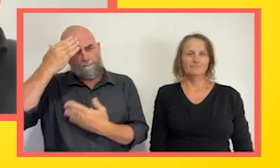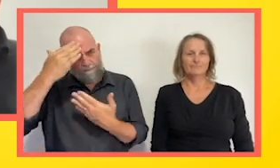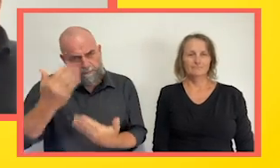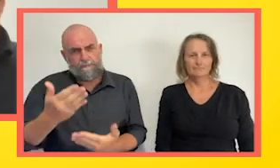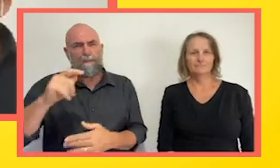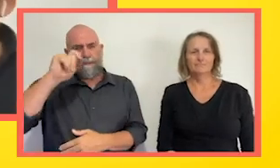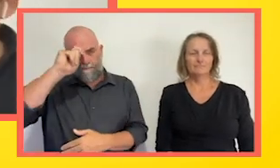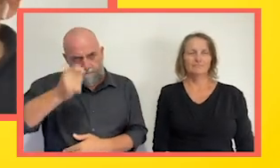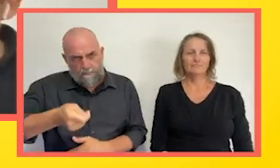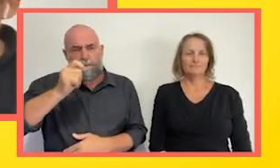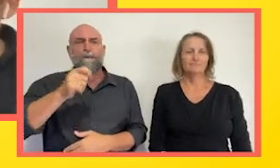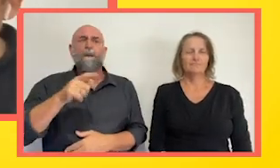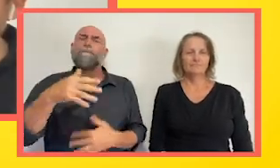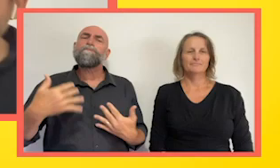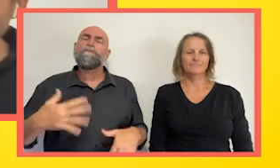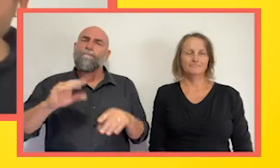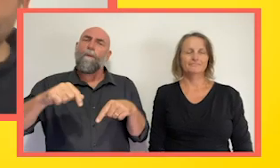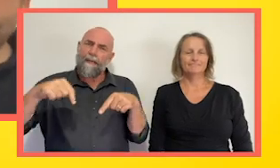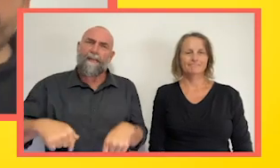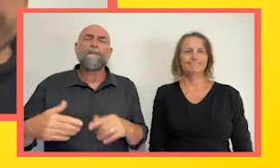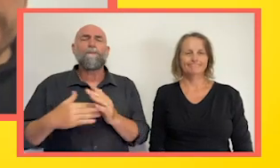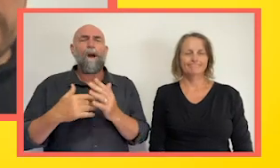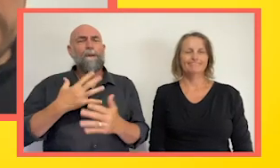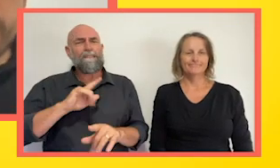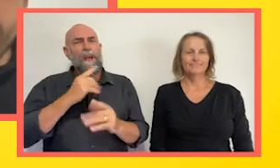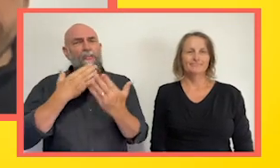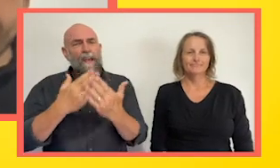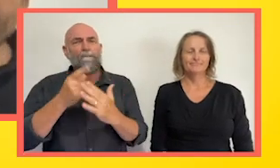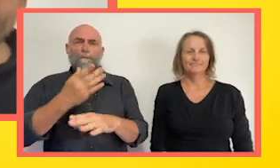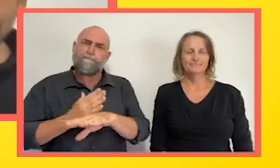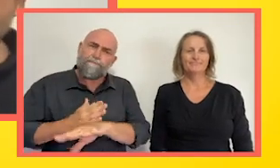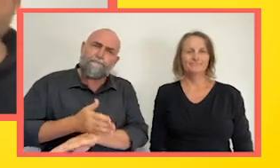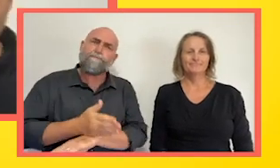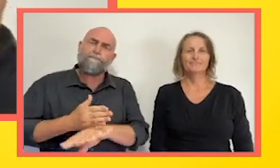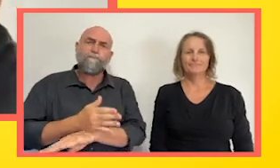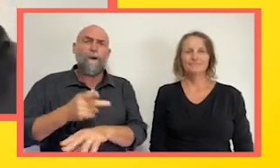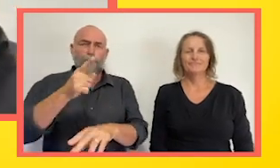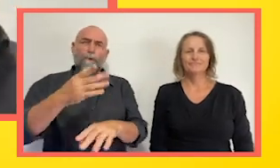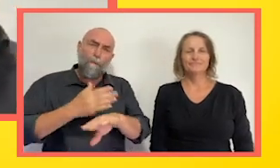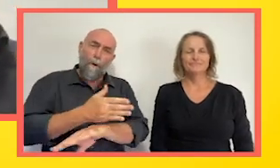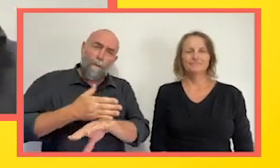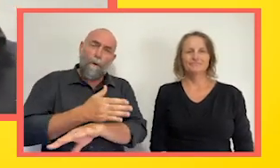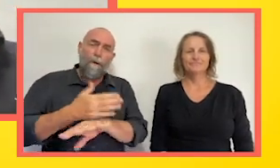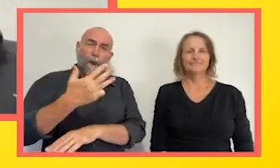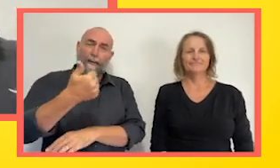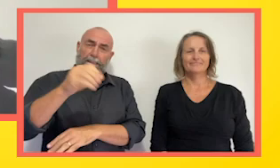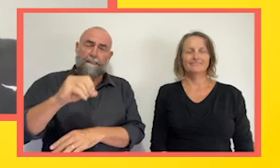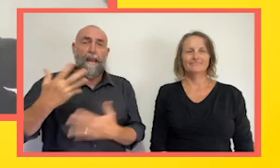and thank you for all of the hard work that was put into play so that we could be who we are